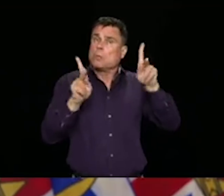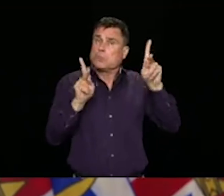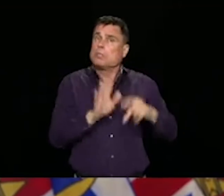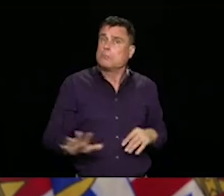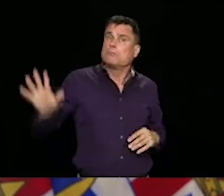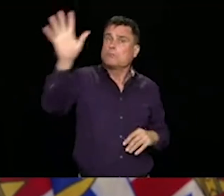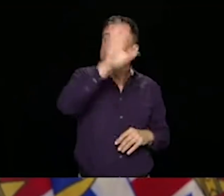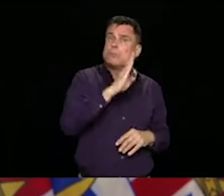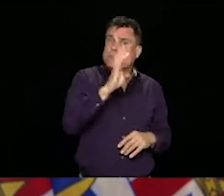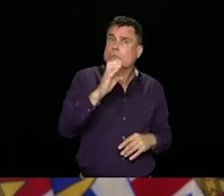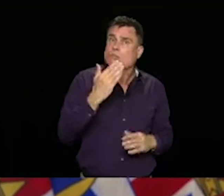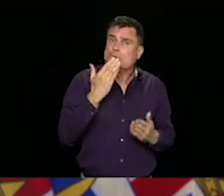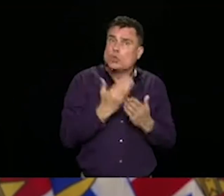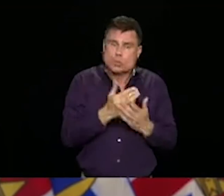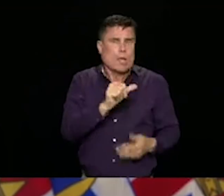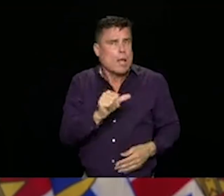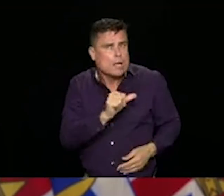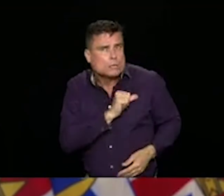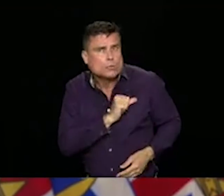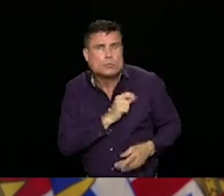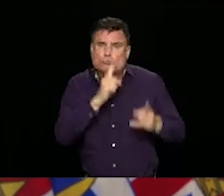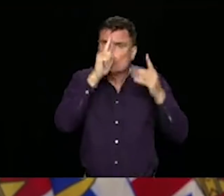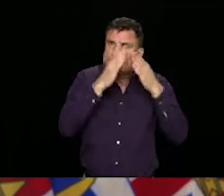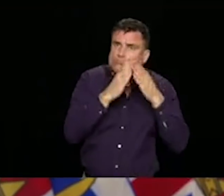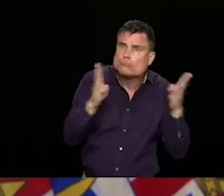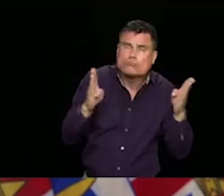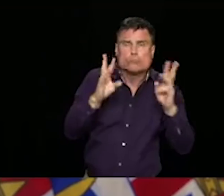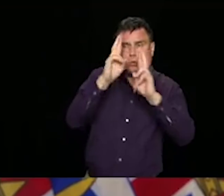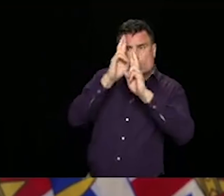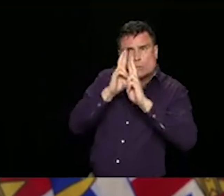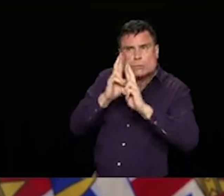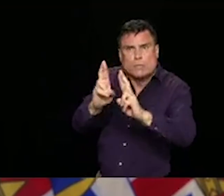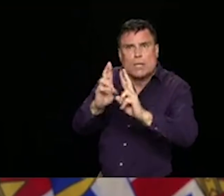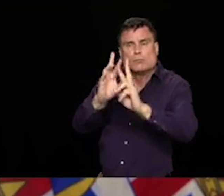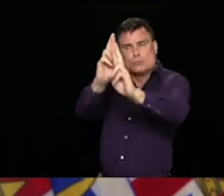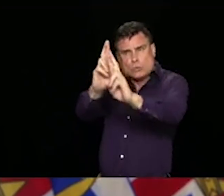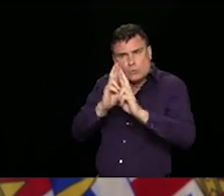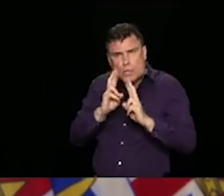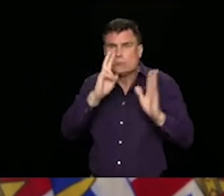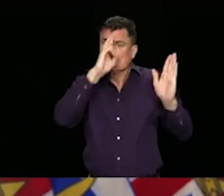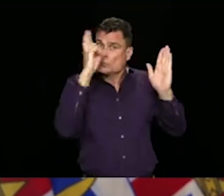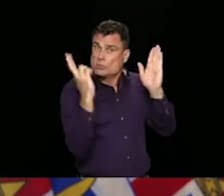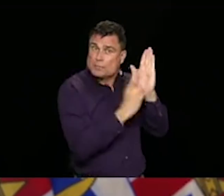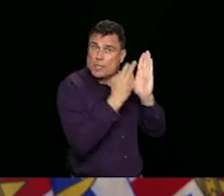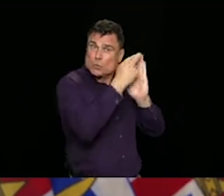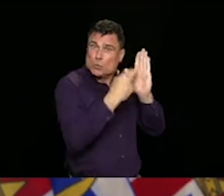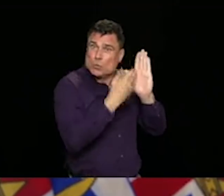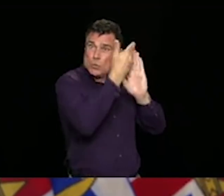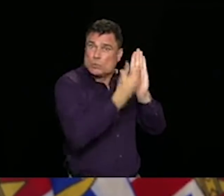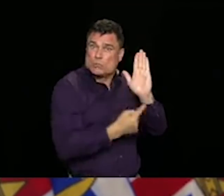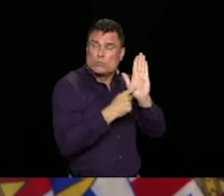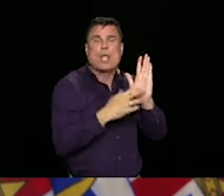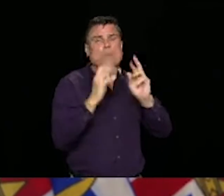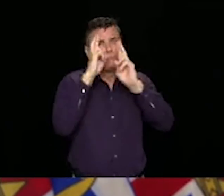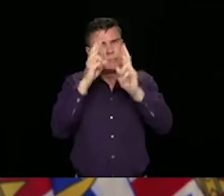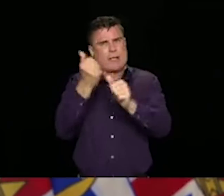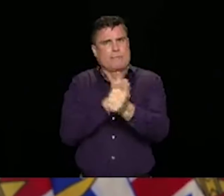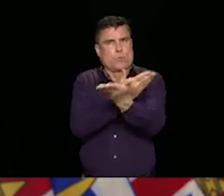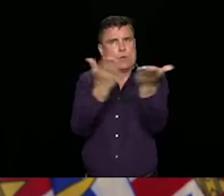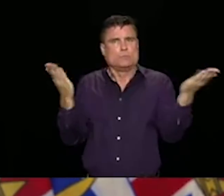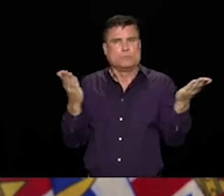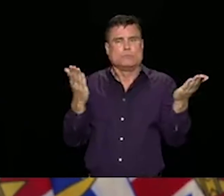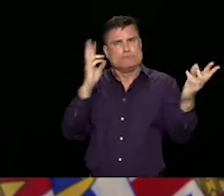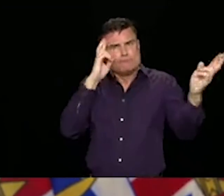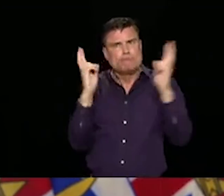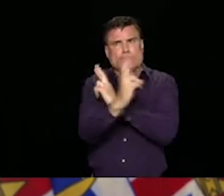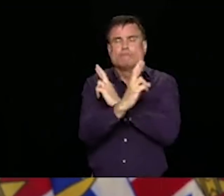have heeded our advice and that we are doing what we need to do to protect us all. I understand as well today there is a very high